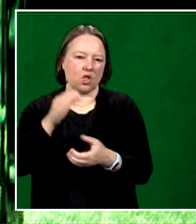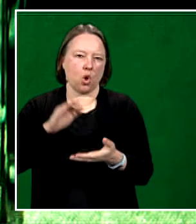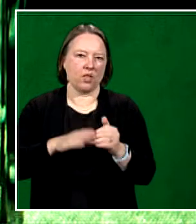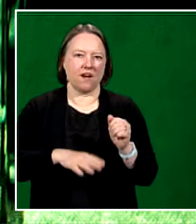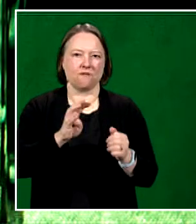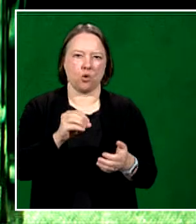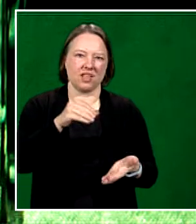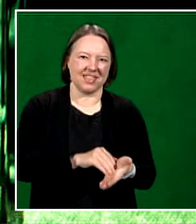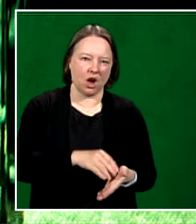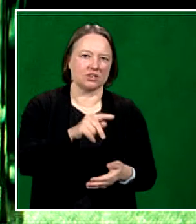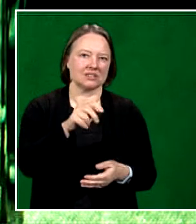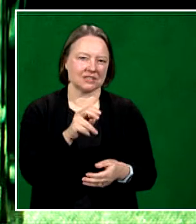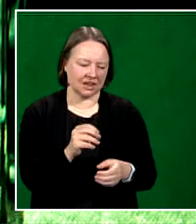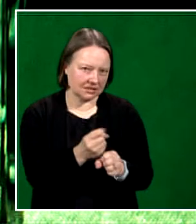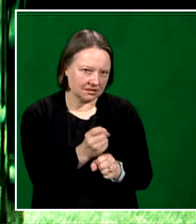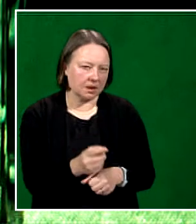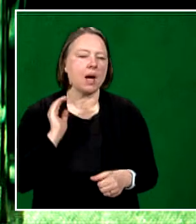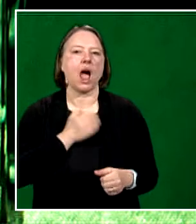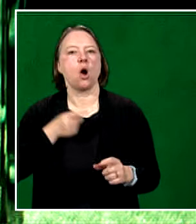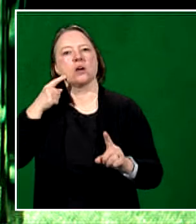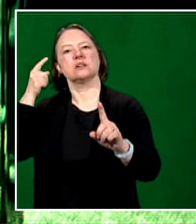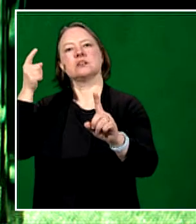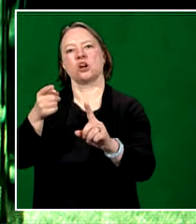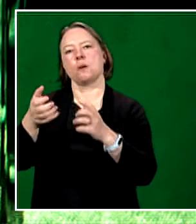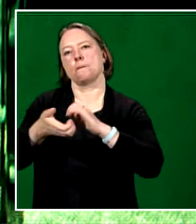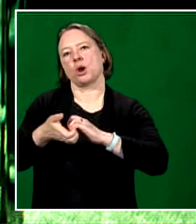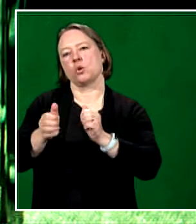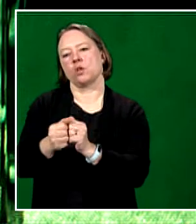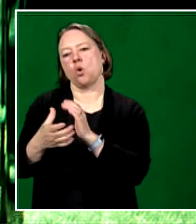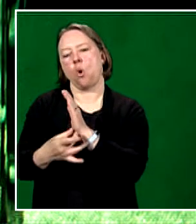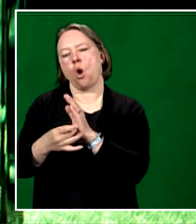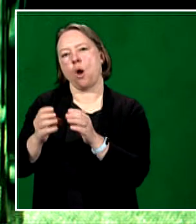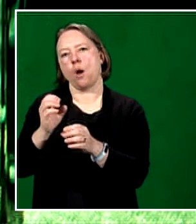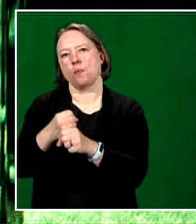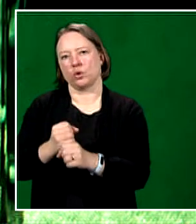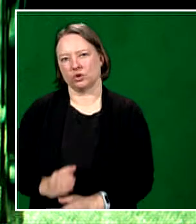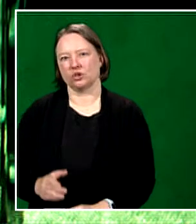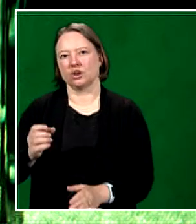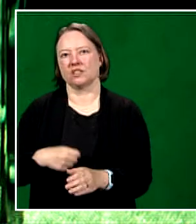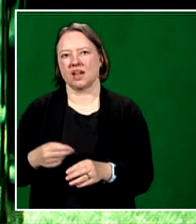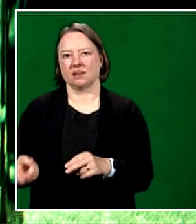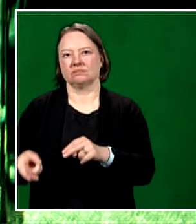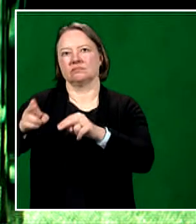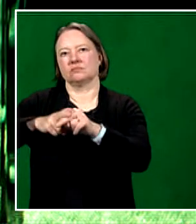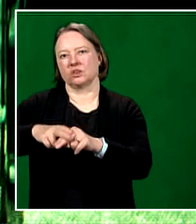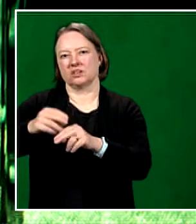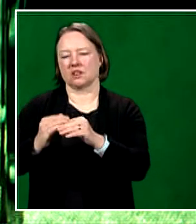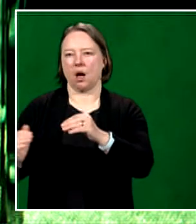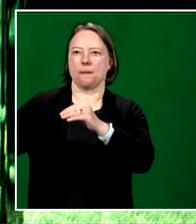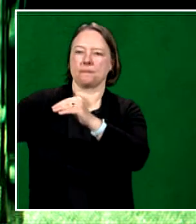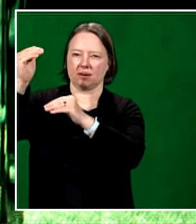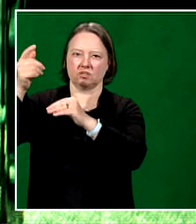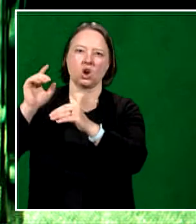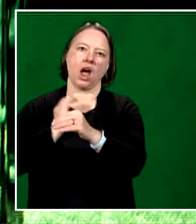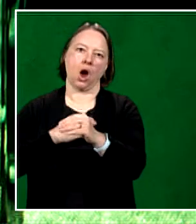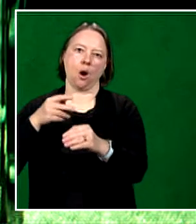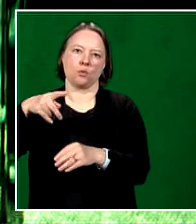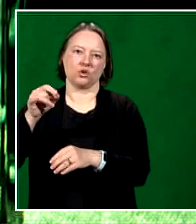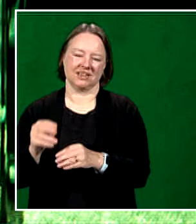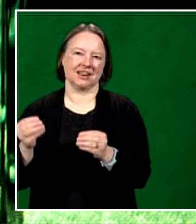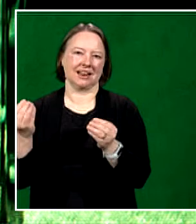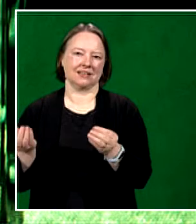tons annually. But our target is to partner with an oil producer that produces a total volume above this threshold, so our proteins are more